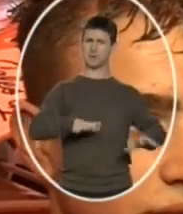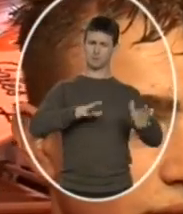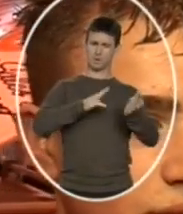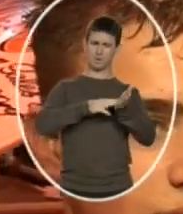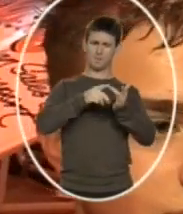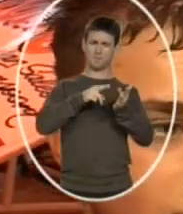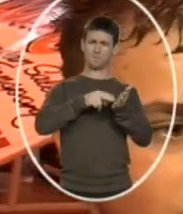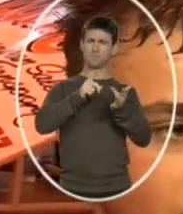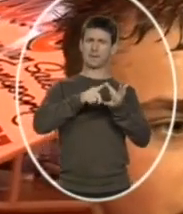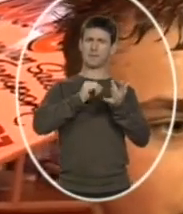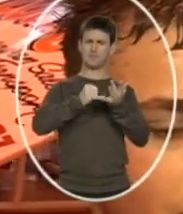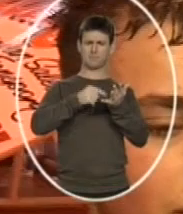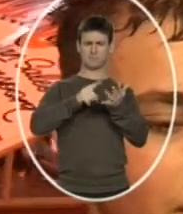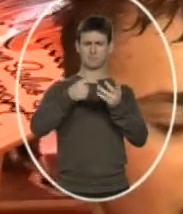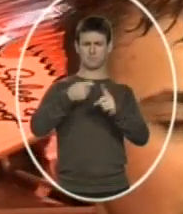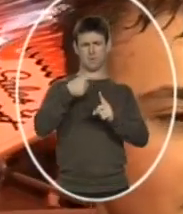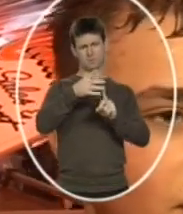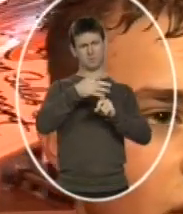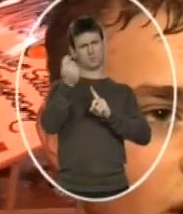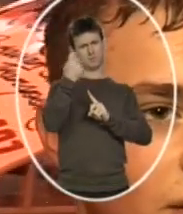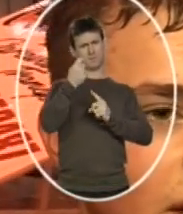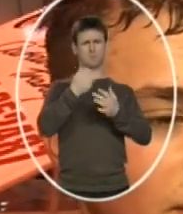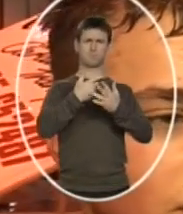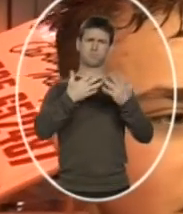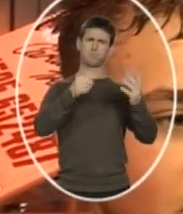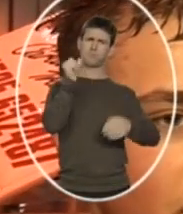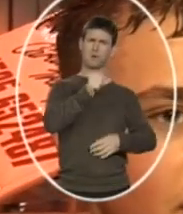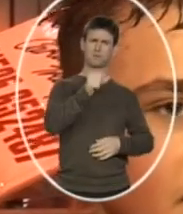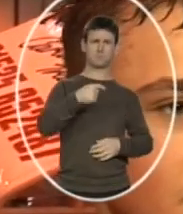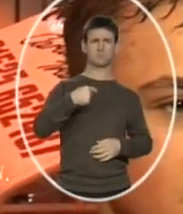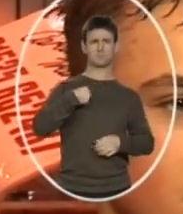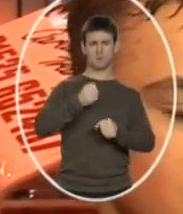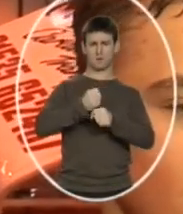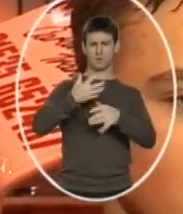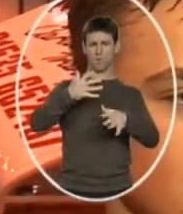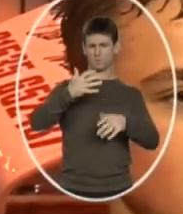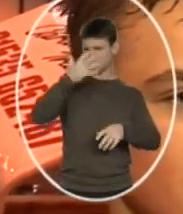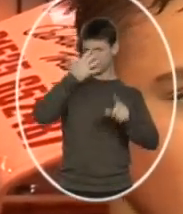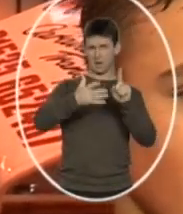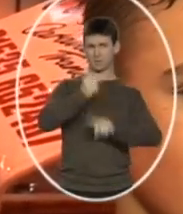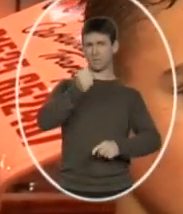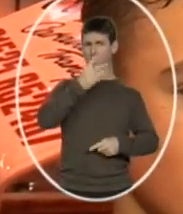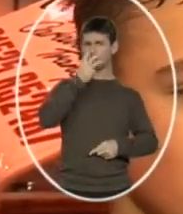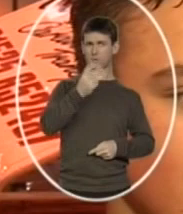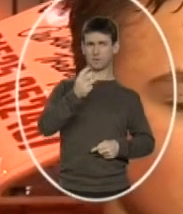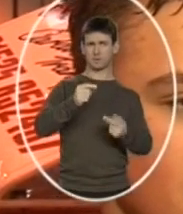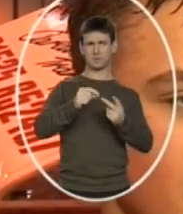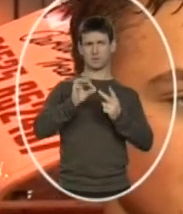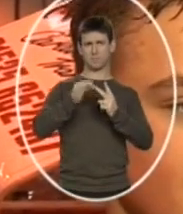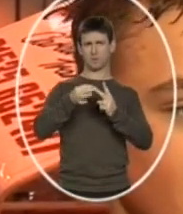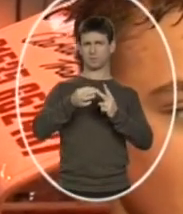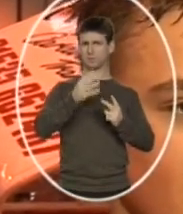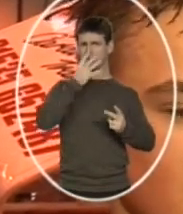had huge success, Daniel. Yeah, I had the gold when I turned 13, points when I turned 14, and when I was 15 I won the